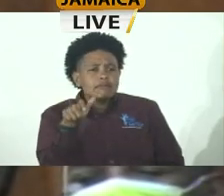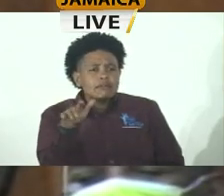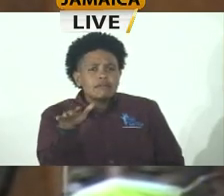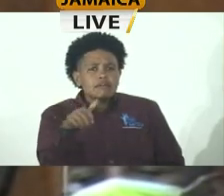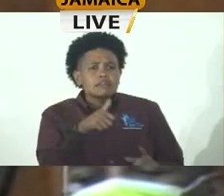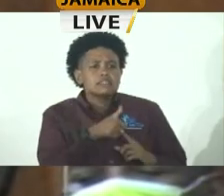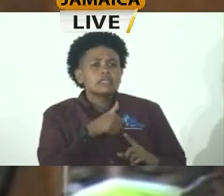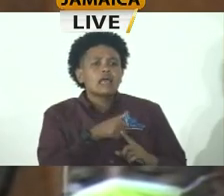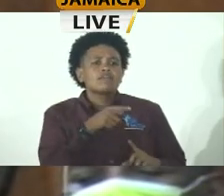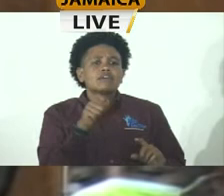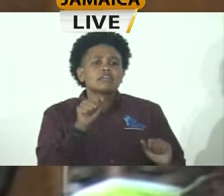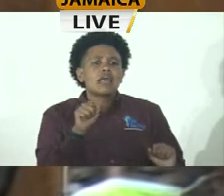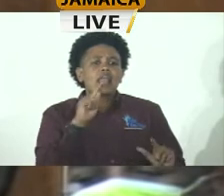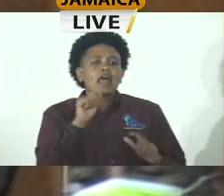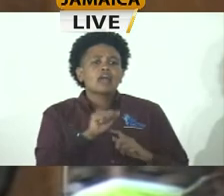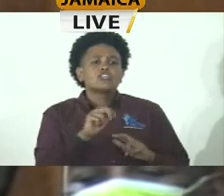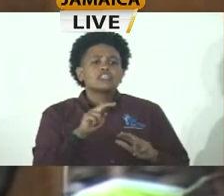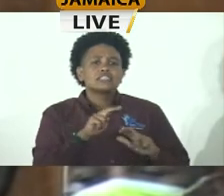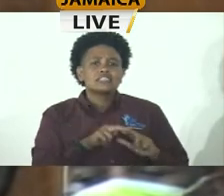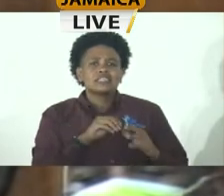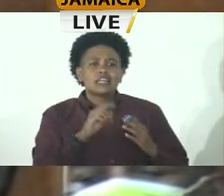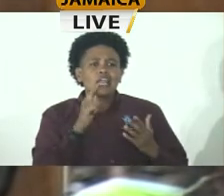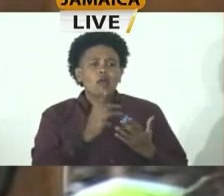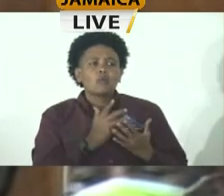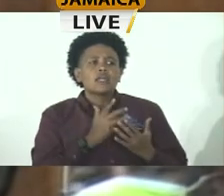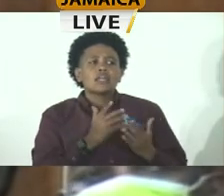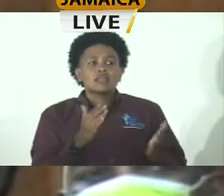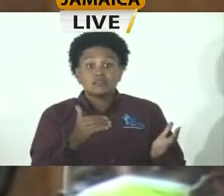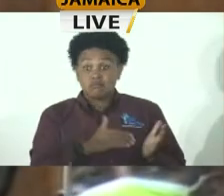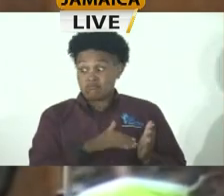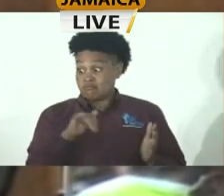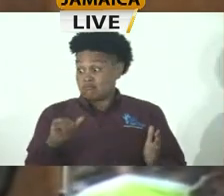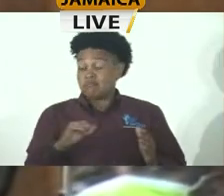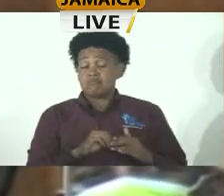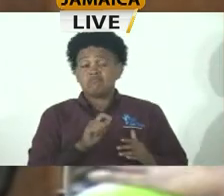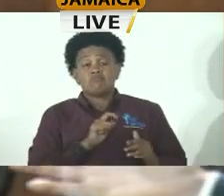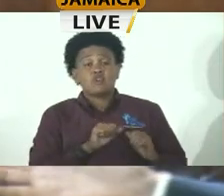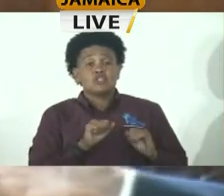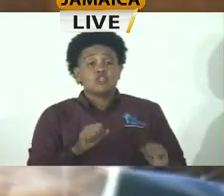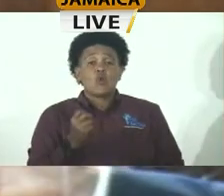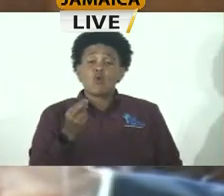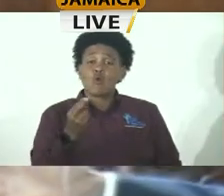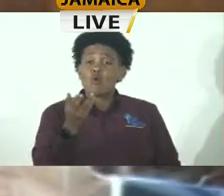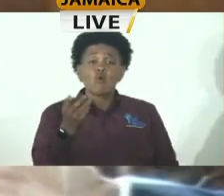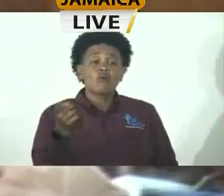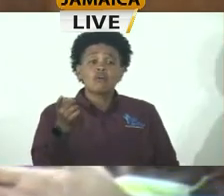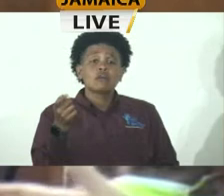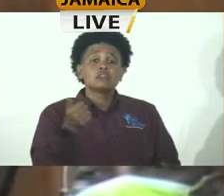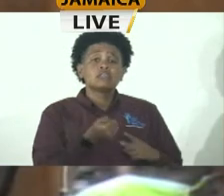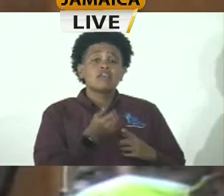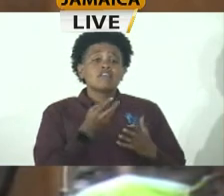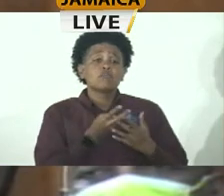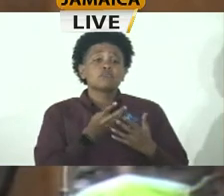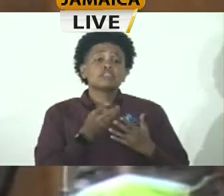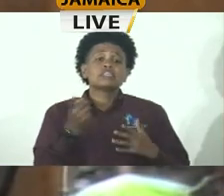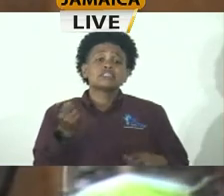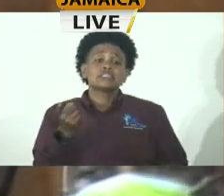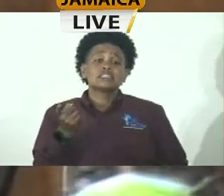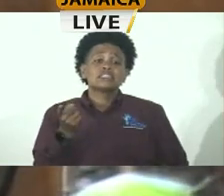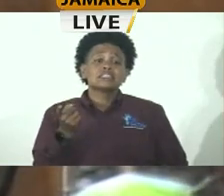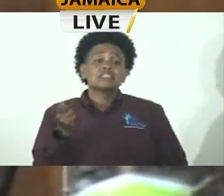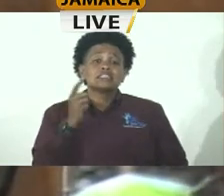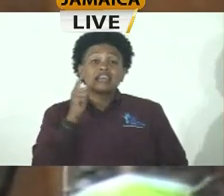accused can actually sit in a witness box in the police station or the prison and